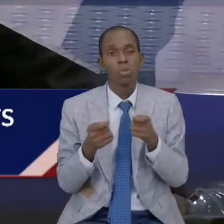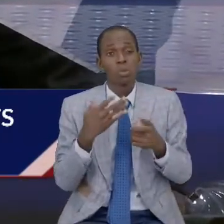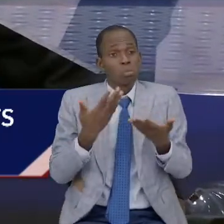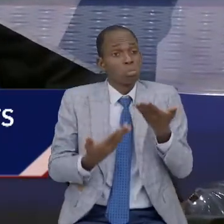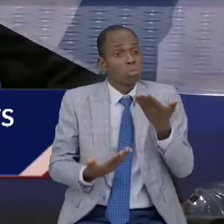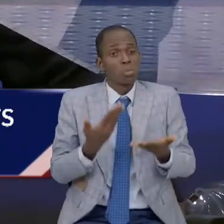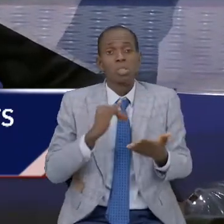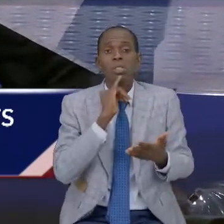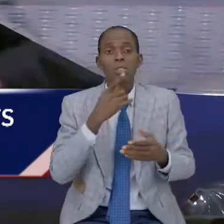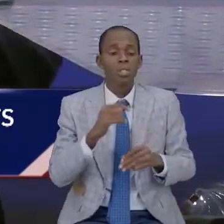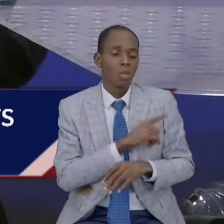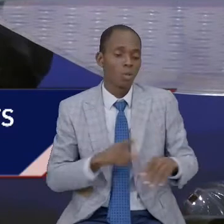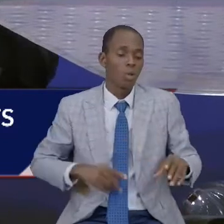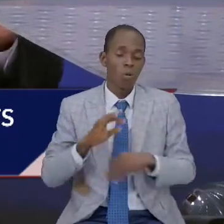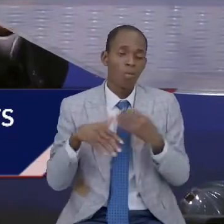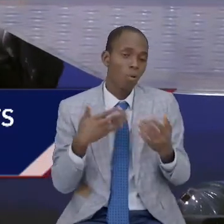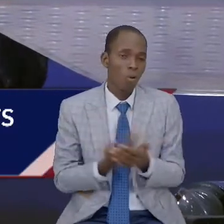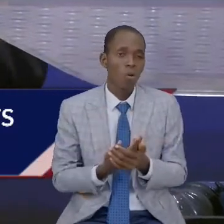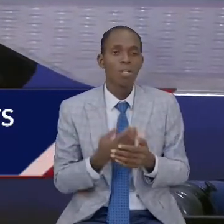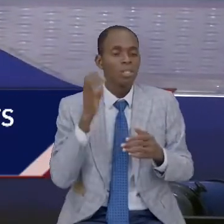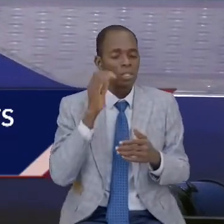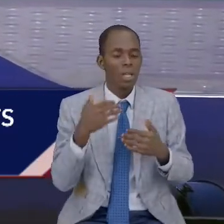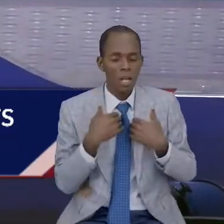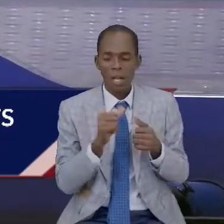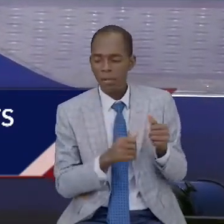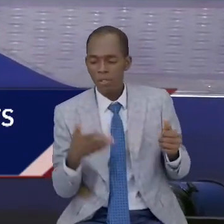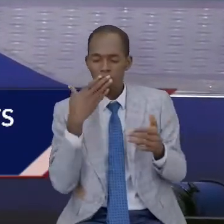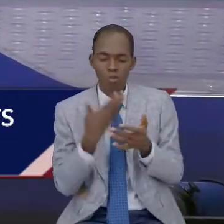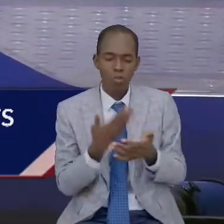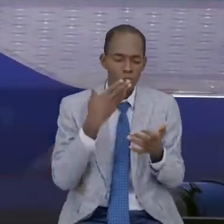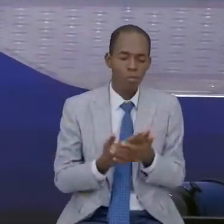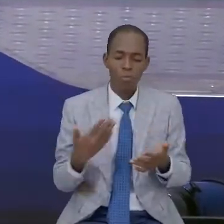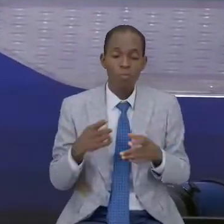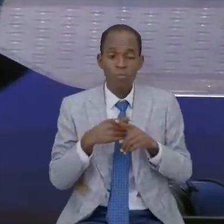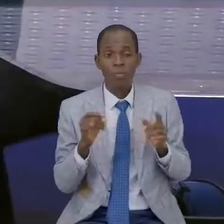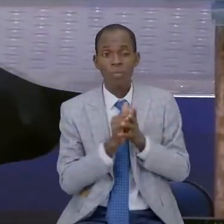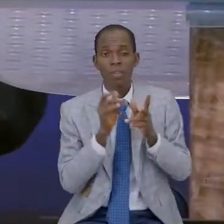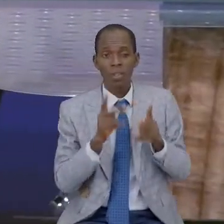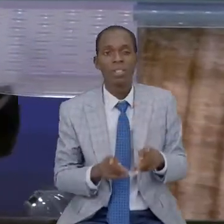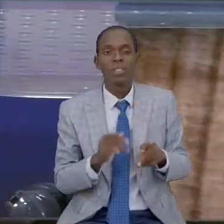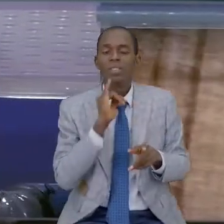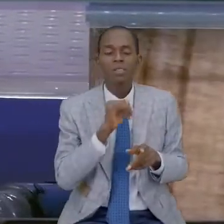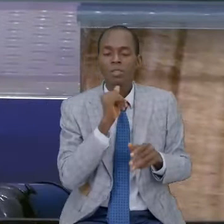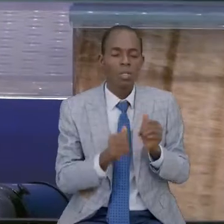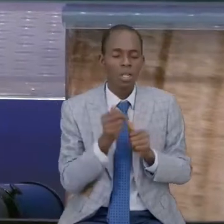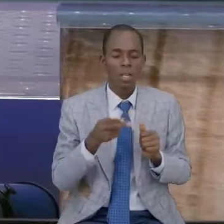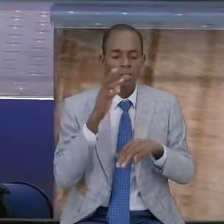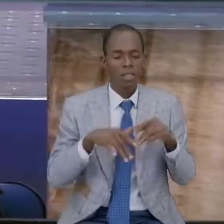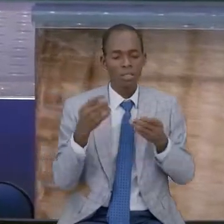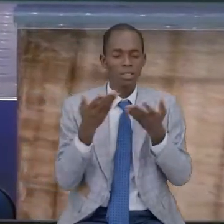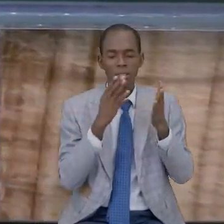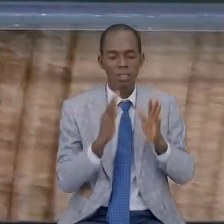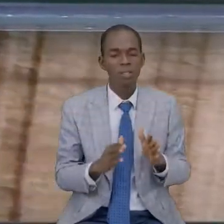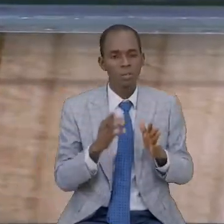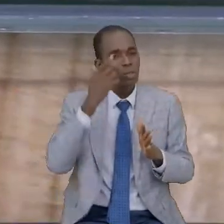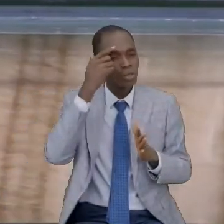and everything is available for him, but he differs nothing from his servant. That one is under tutors